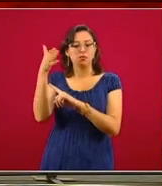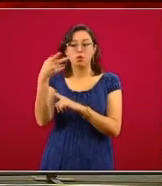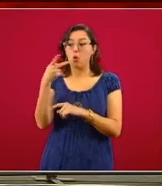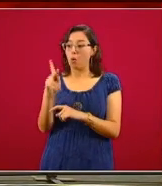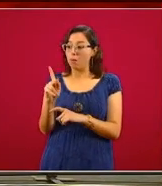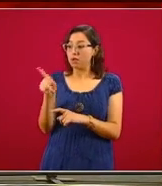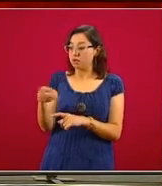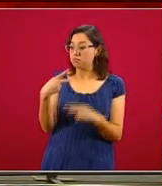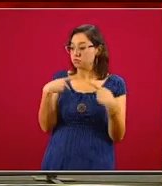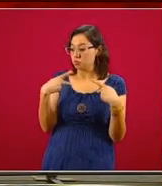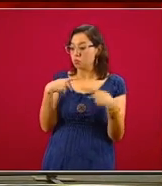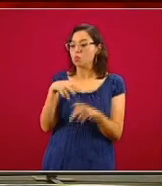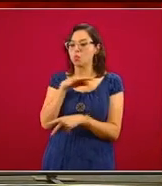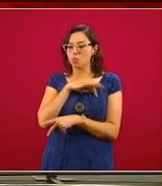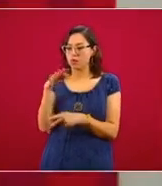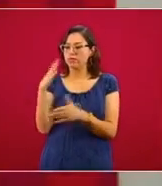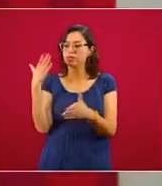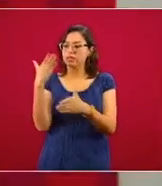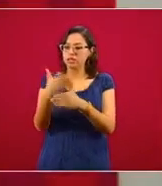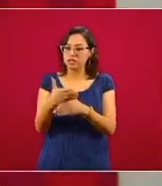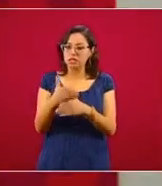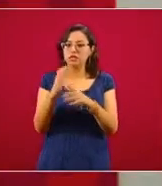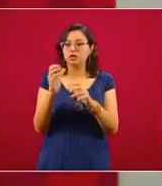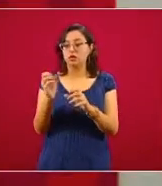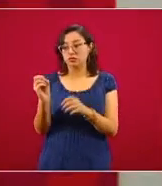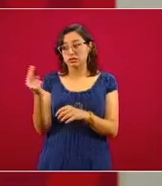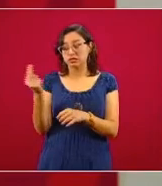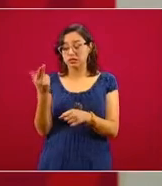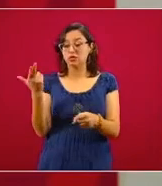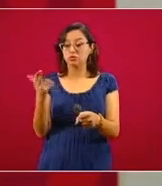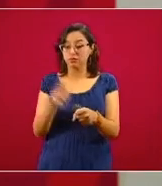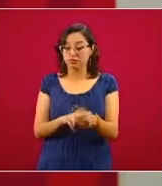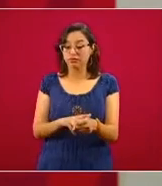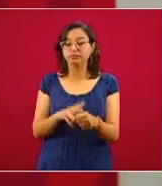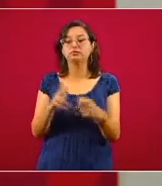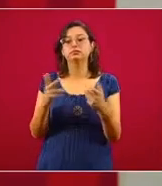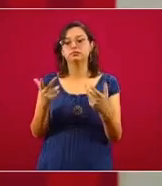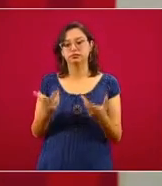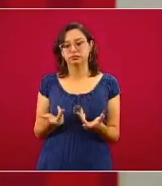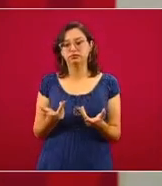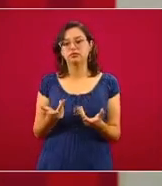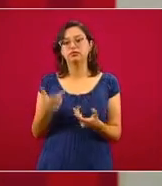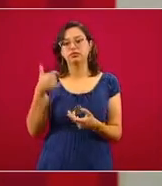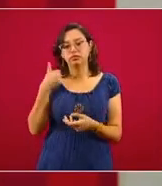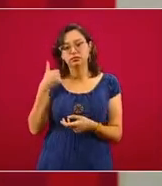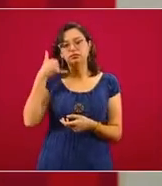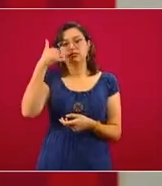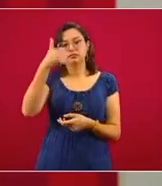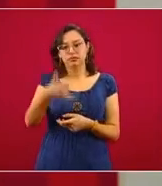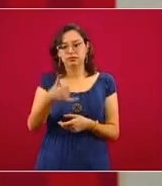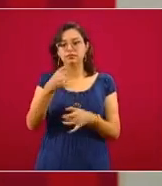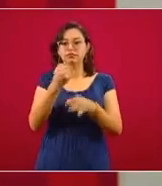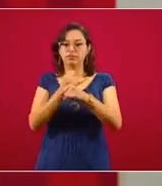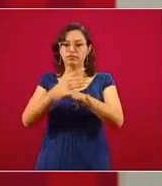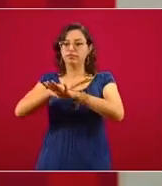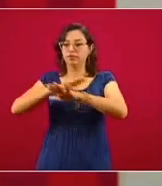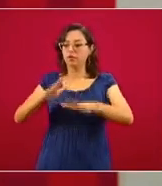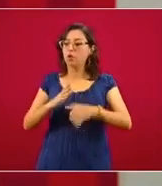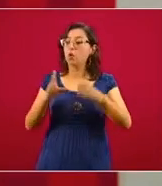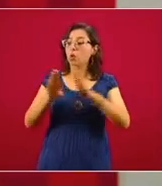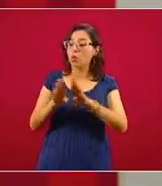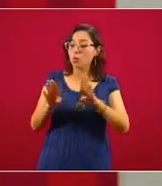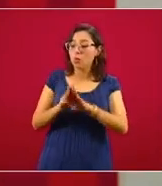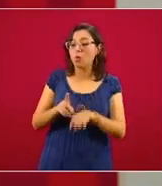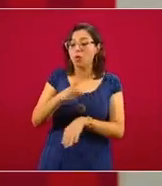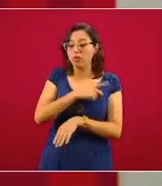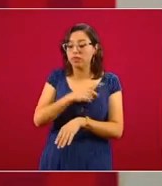that o considera el person médico que es importante can, que or vaya a if the un doctor hospital, thinks it's important for them entonces to ya go a to a través de hospital, este then teléfono they se le get informa cuáles information son on the